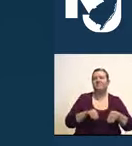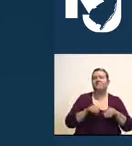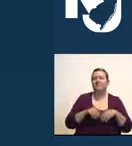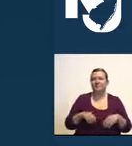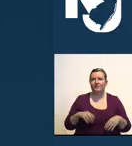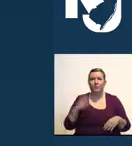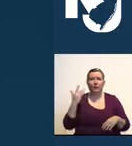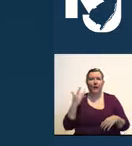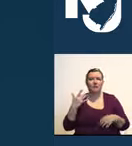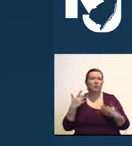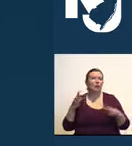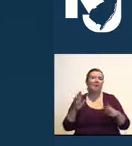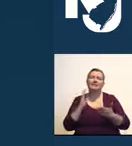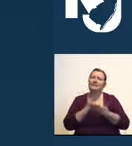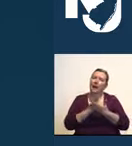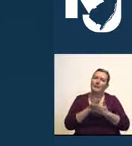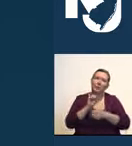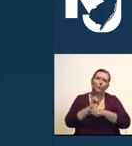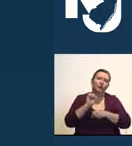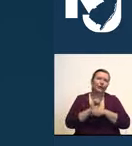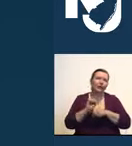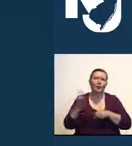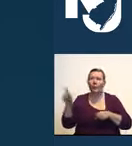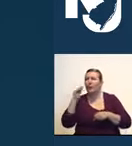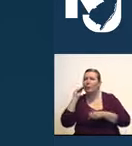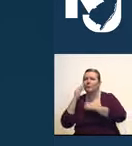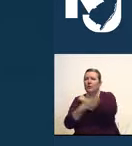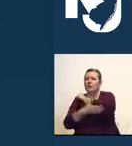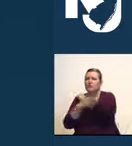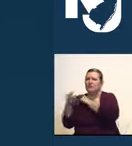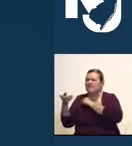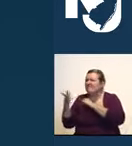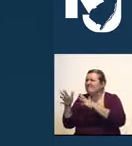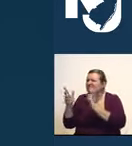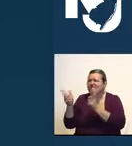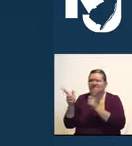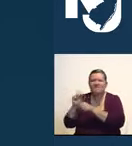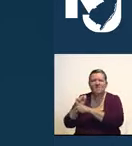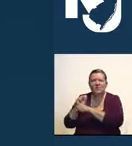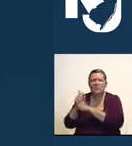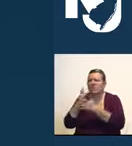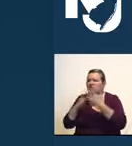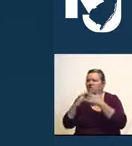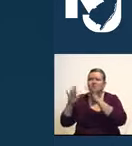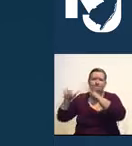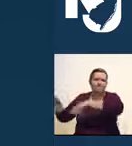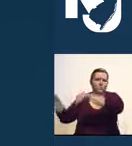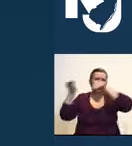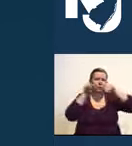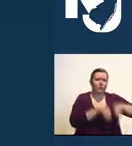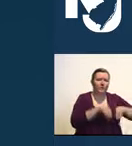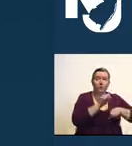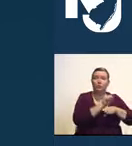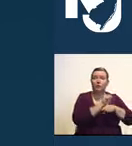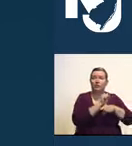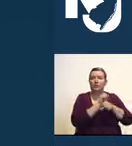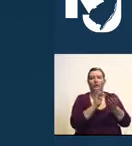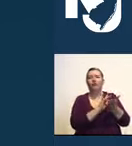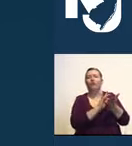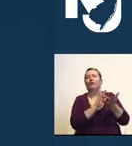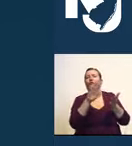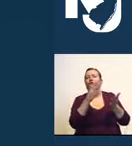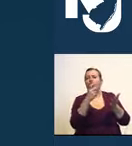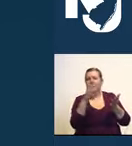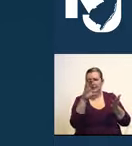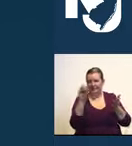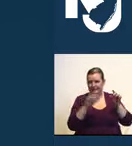working and his prospects in Ecuador had dried up. Upon settling here, Miguel found a job with a medical manufacturing company,